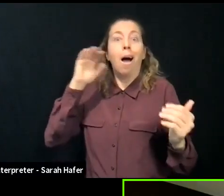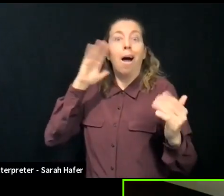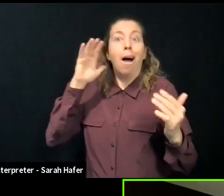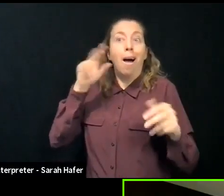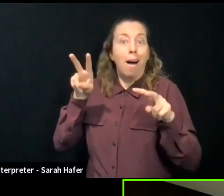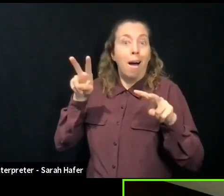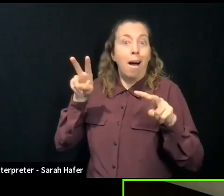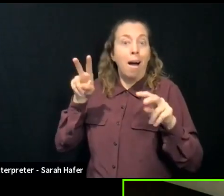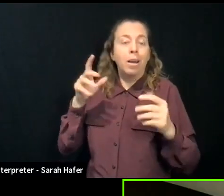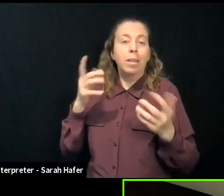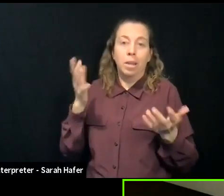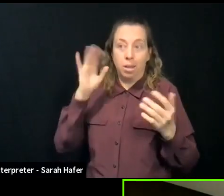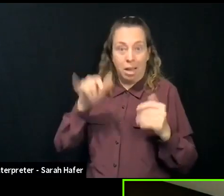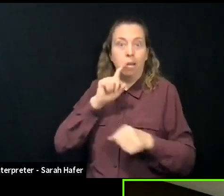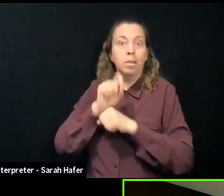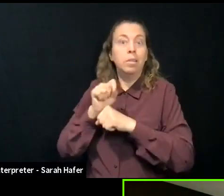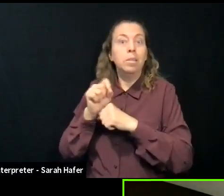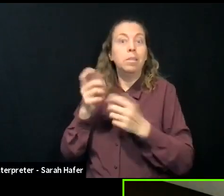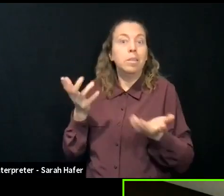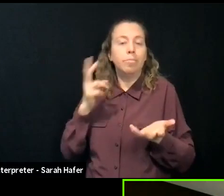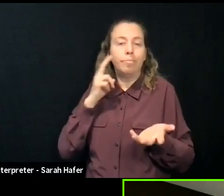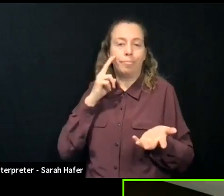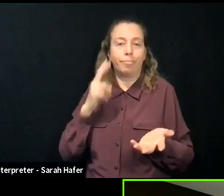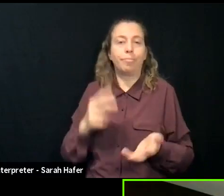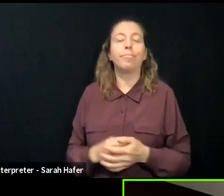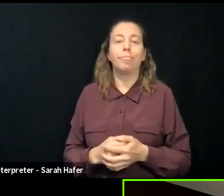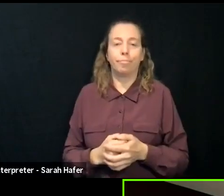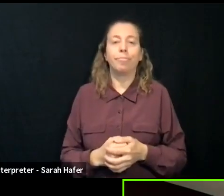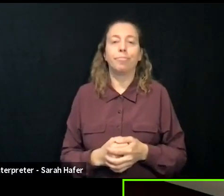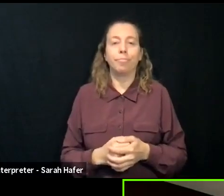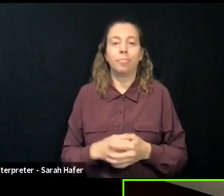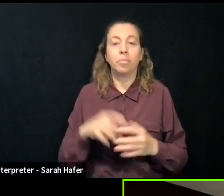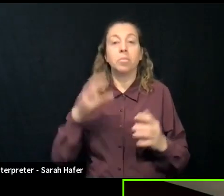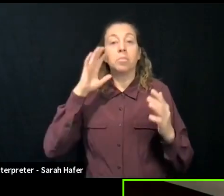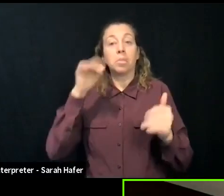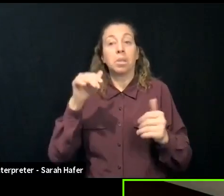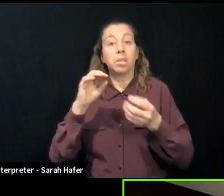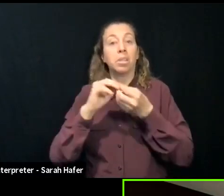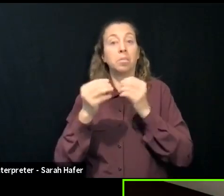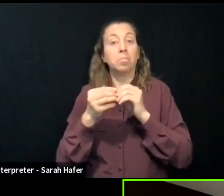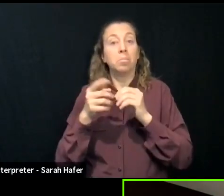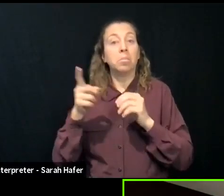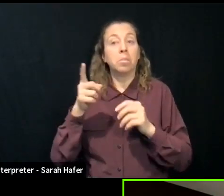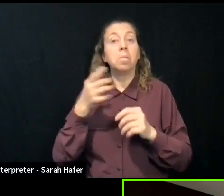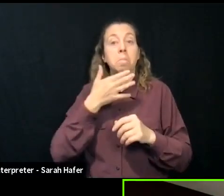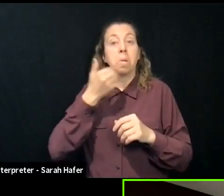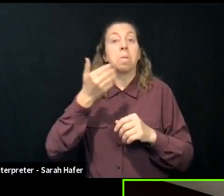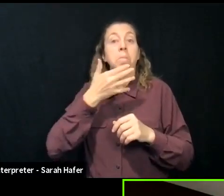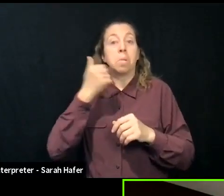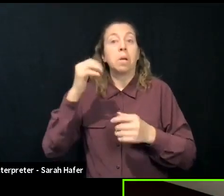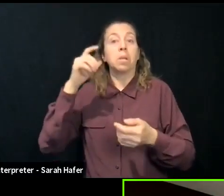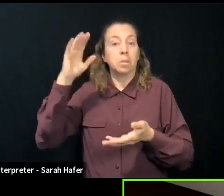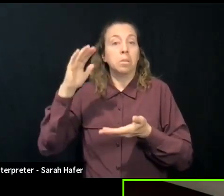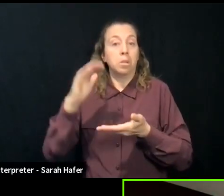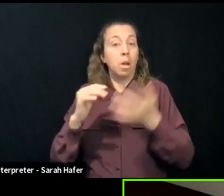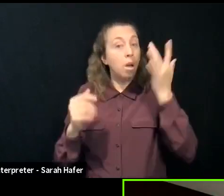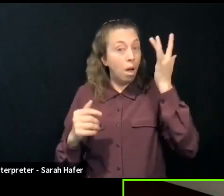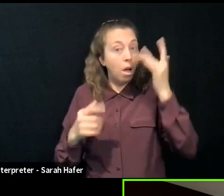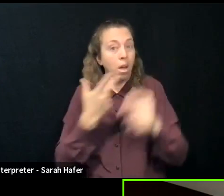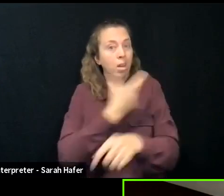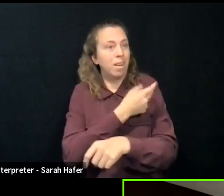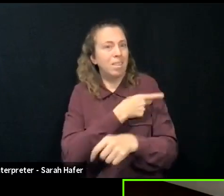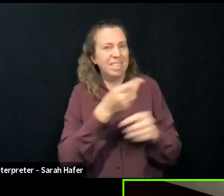this improvement as more and more Oregonians are getting vaccinated. Despite the good news, we remain